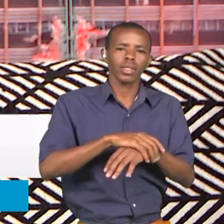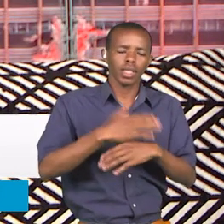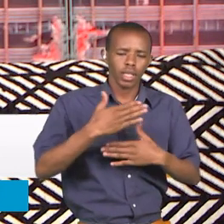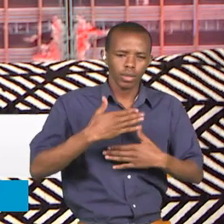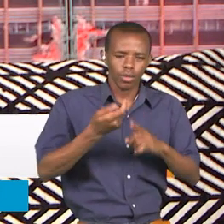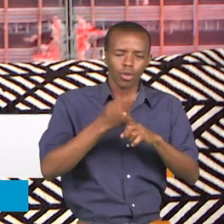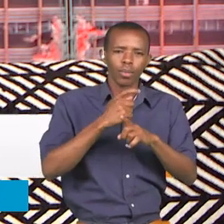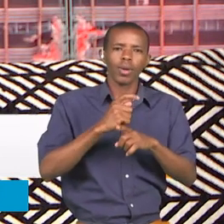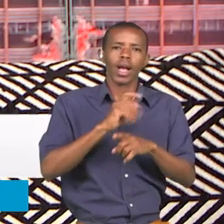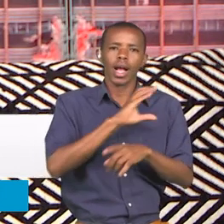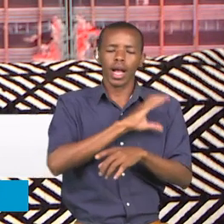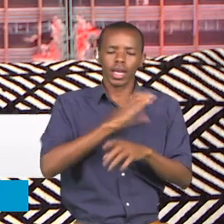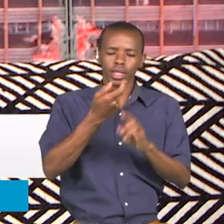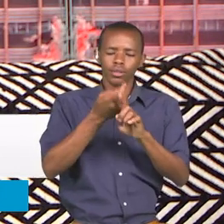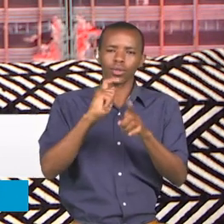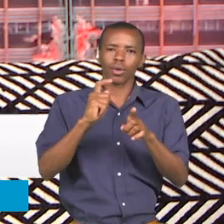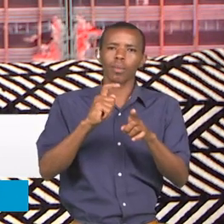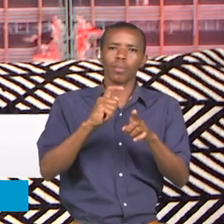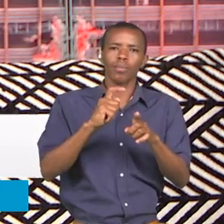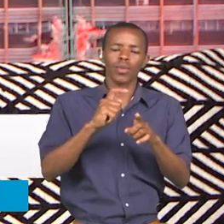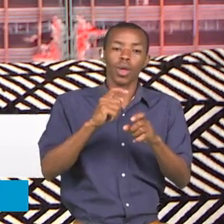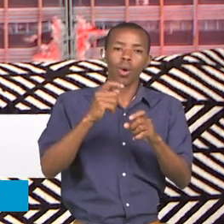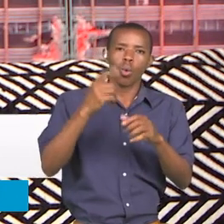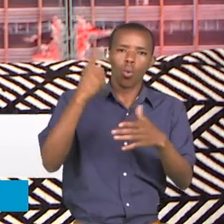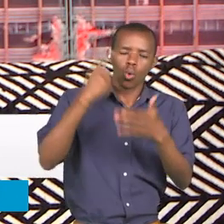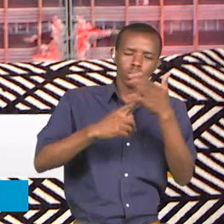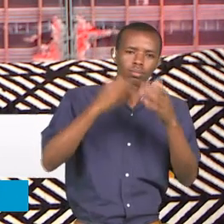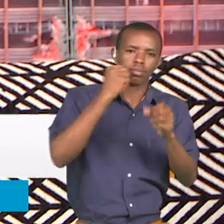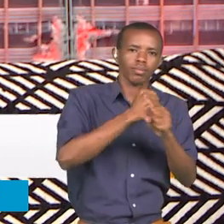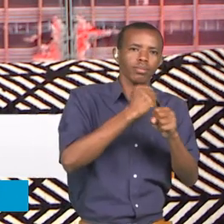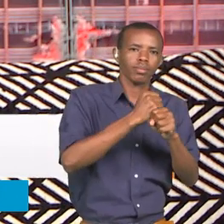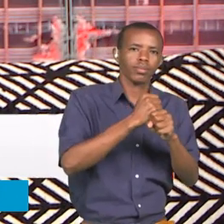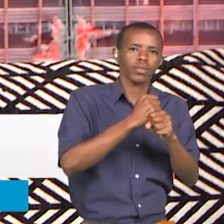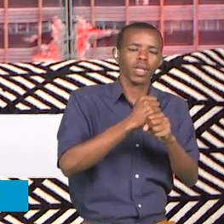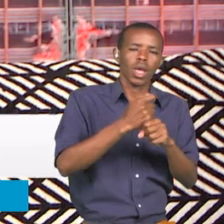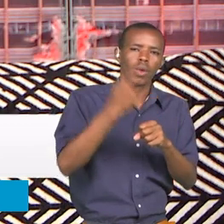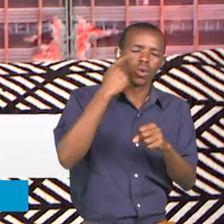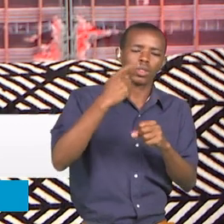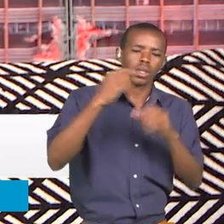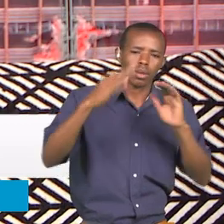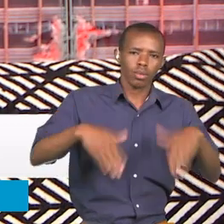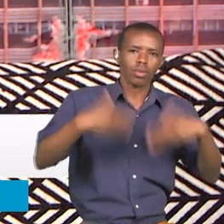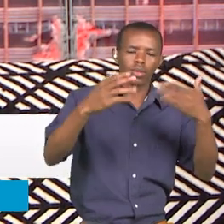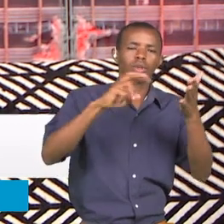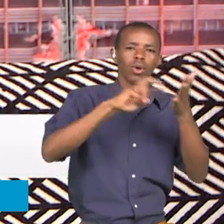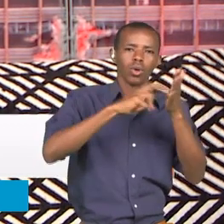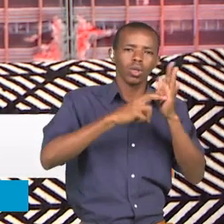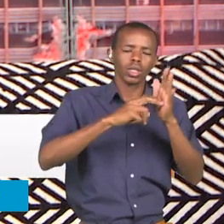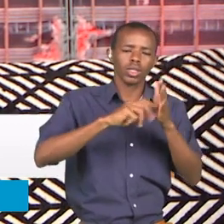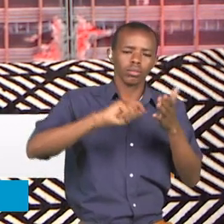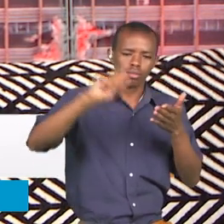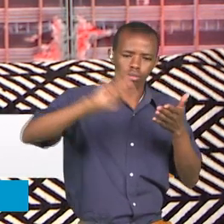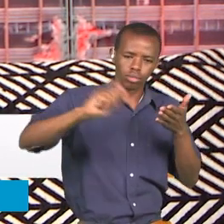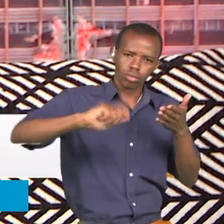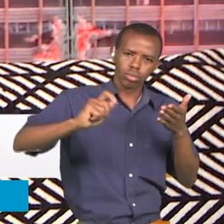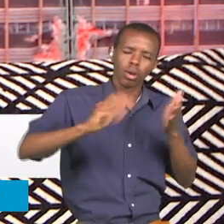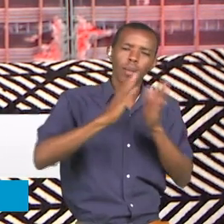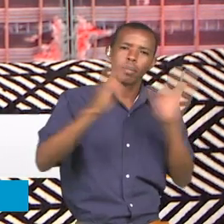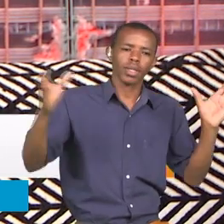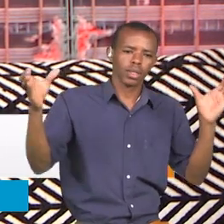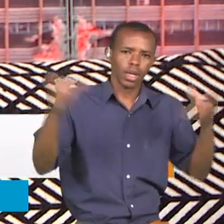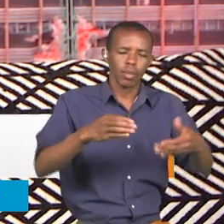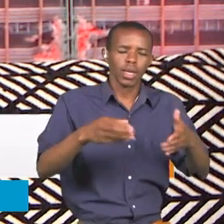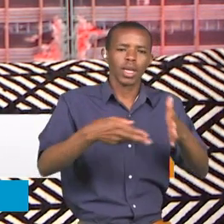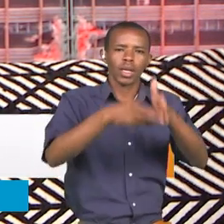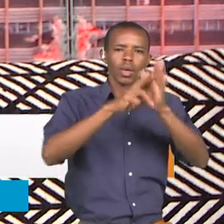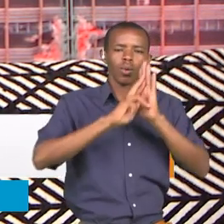character merchandising contracts out of what they already do. Yeah. And then you'll find provisions in the contract that they sign with these big brands